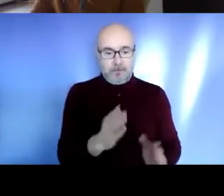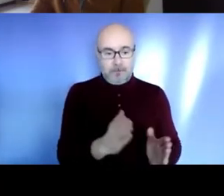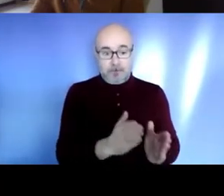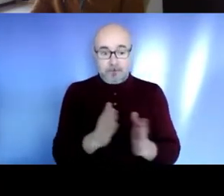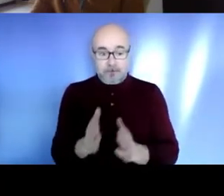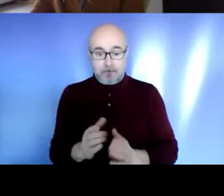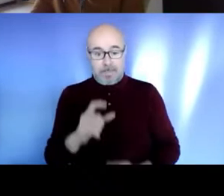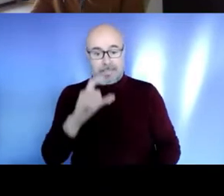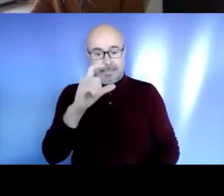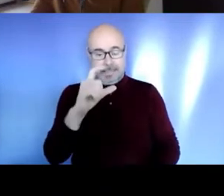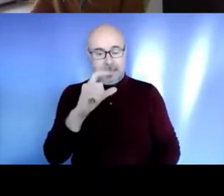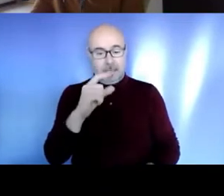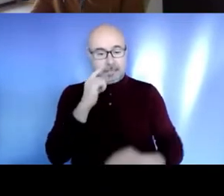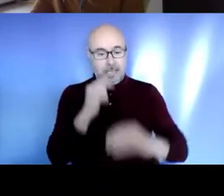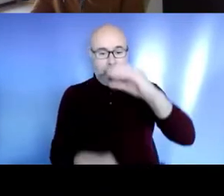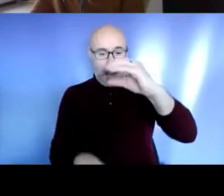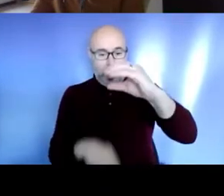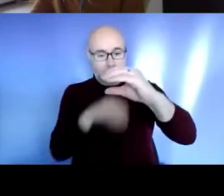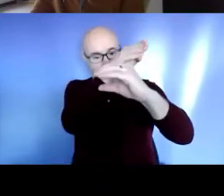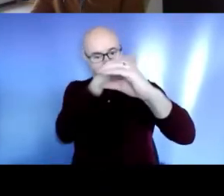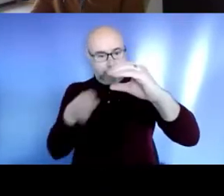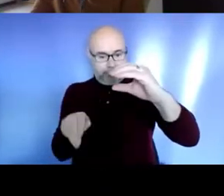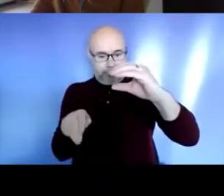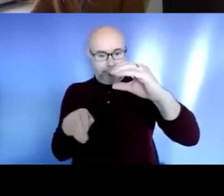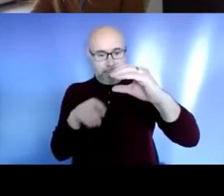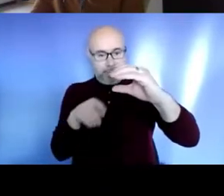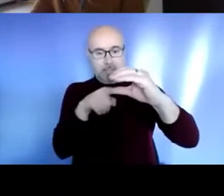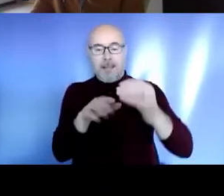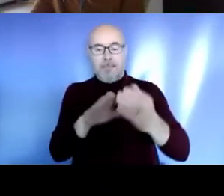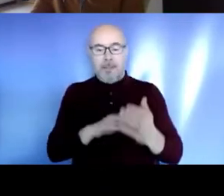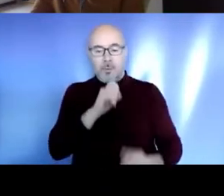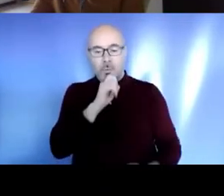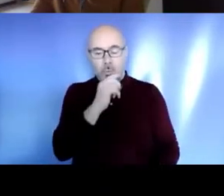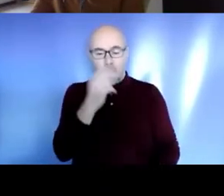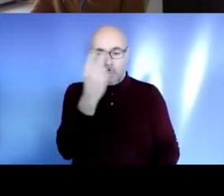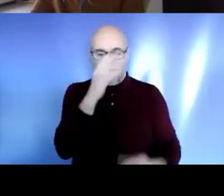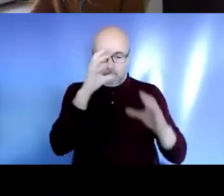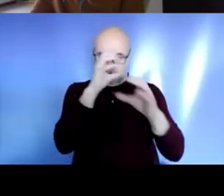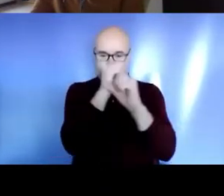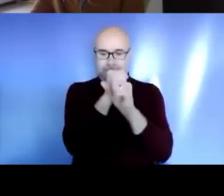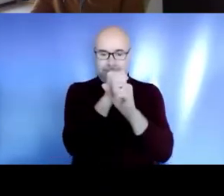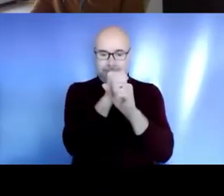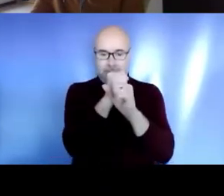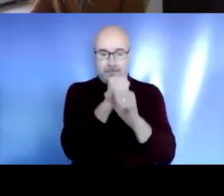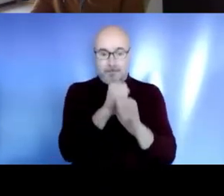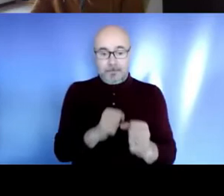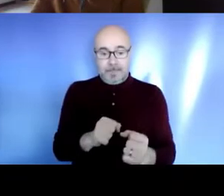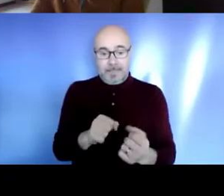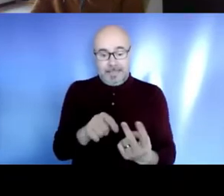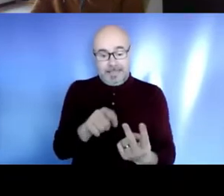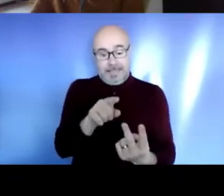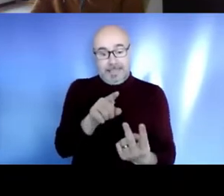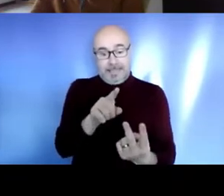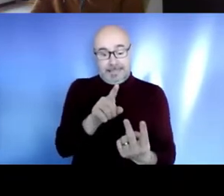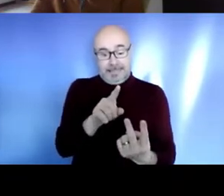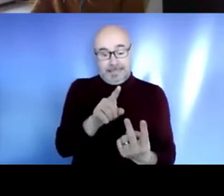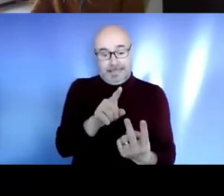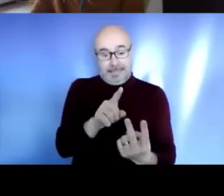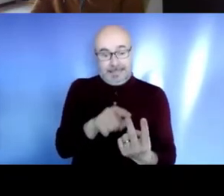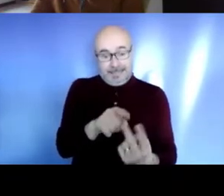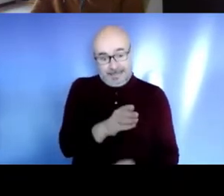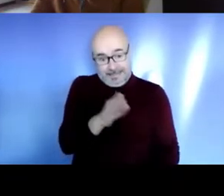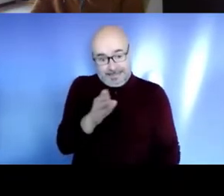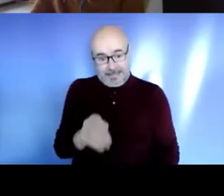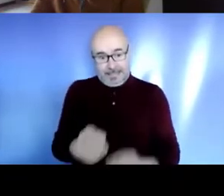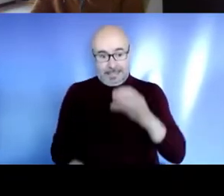disabled card, you can see the first one has the visual disabled symbol, the second one has an entitlement to a